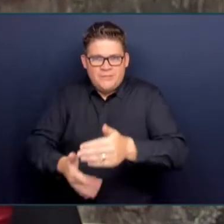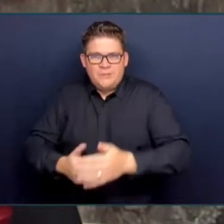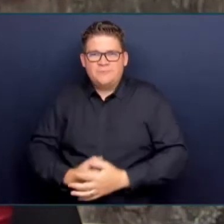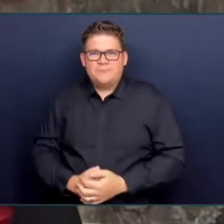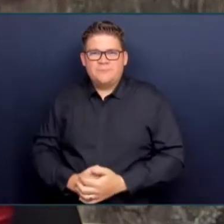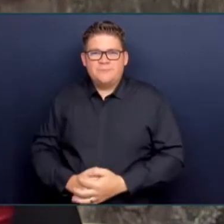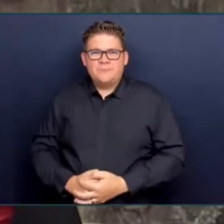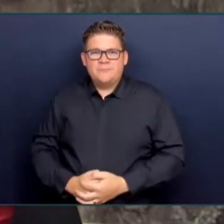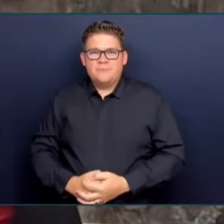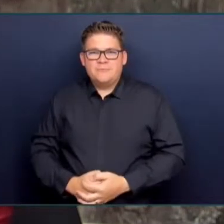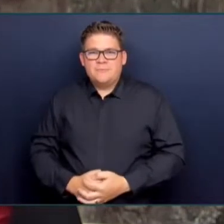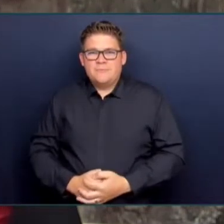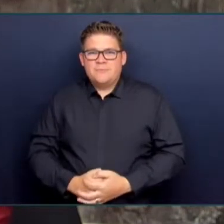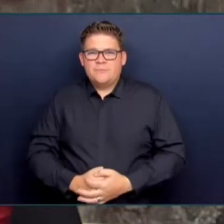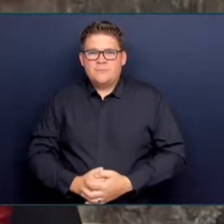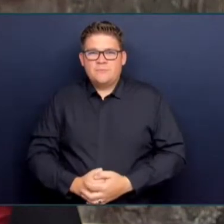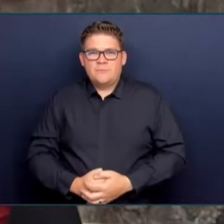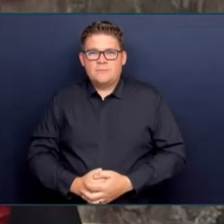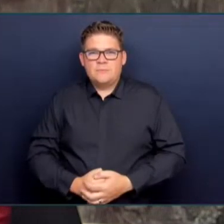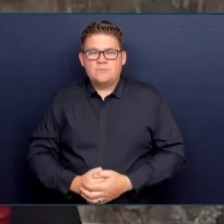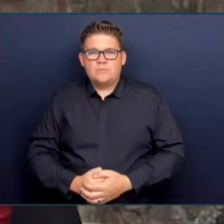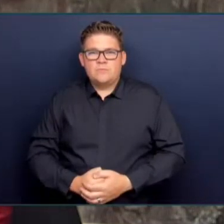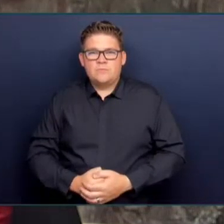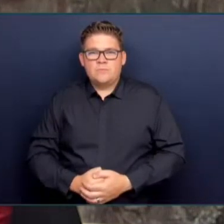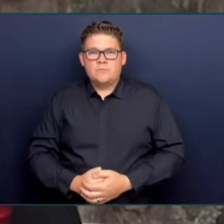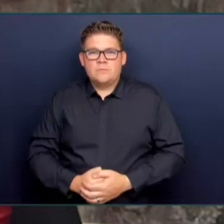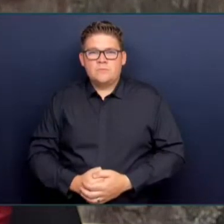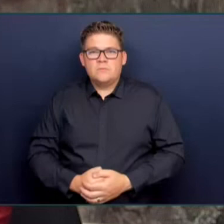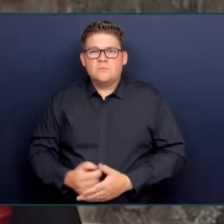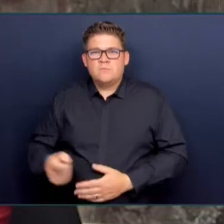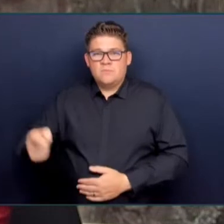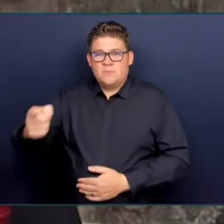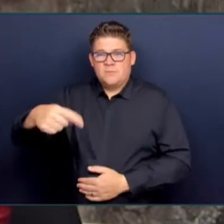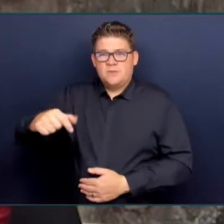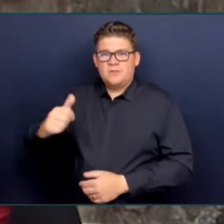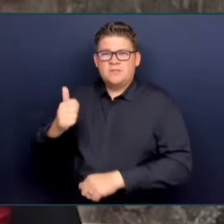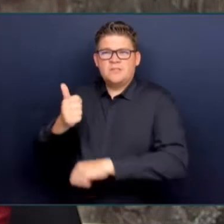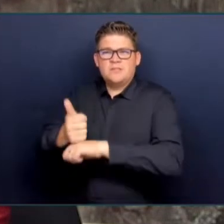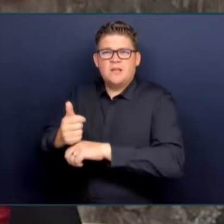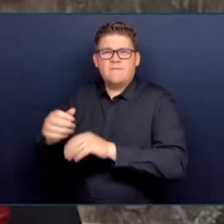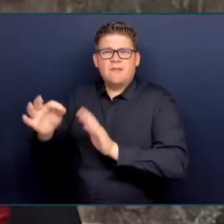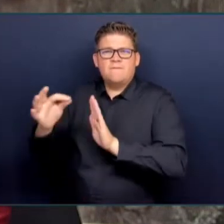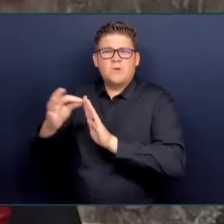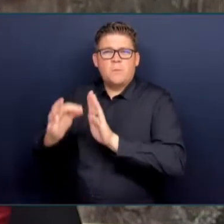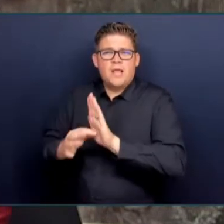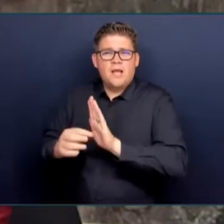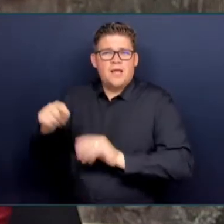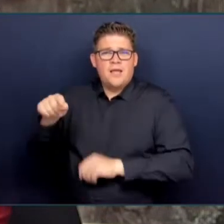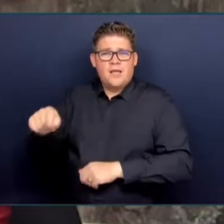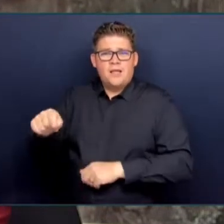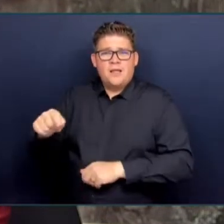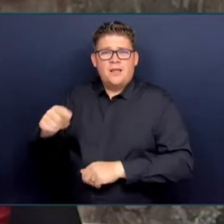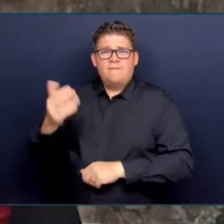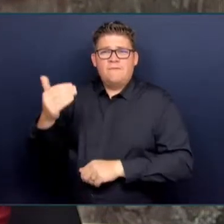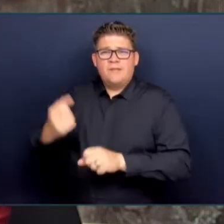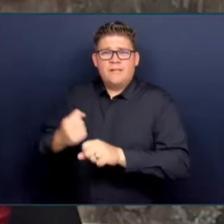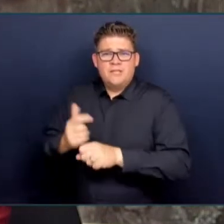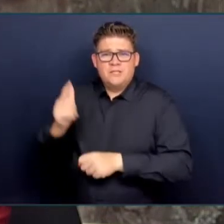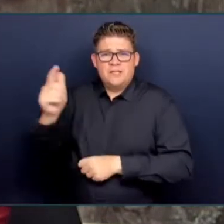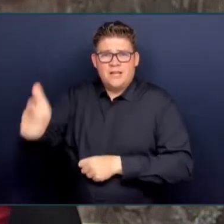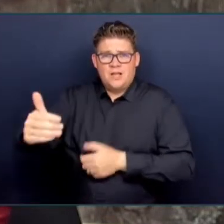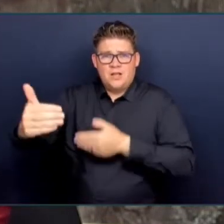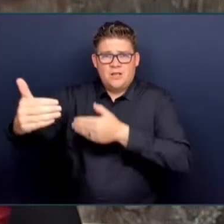in, that new formula, rents were 40% higher because of their